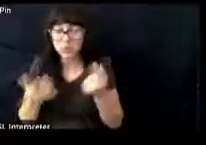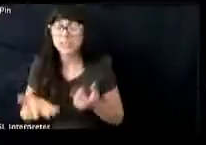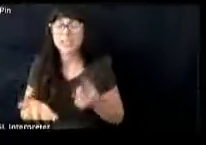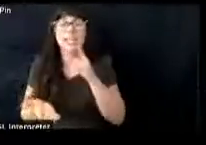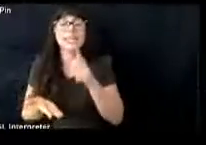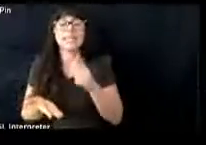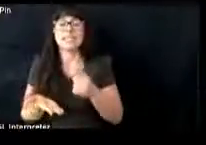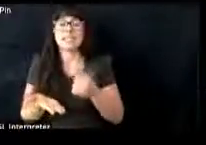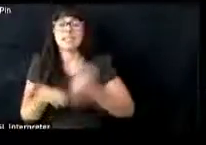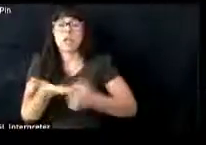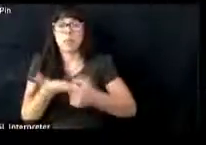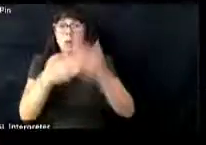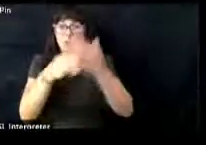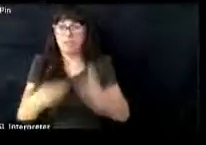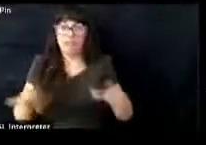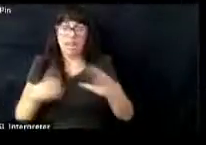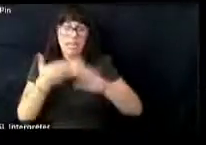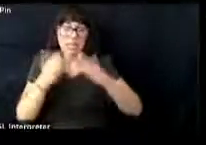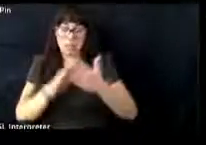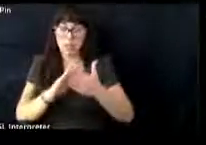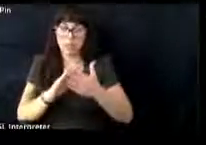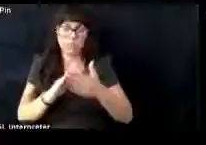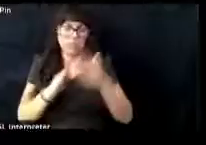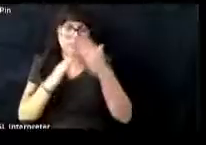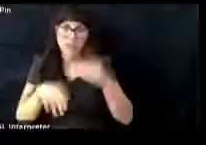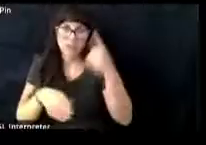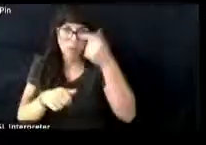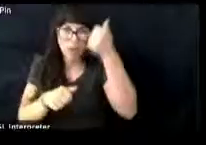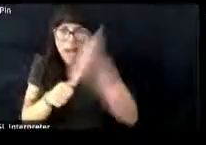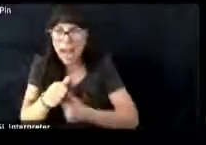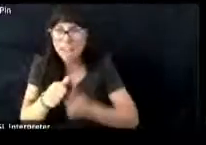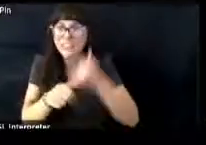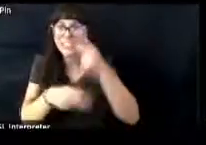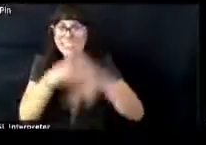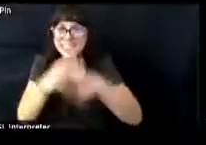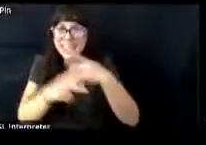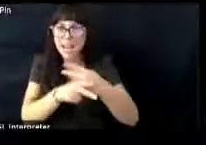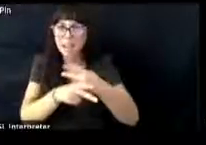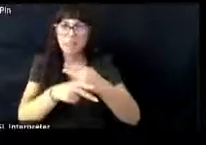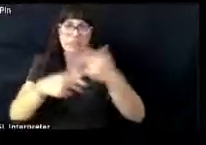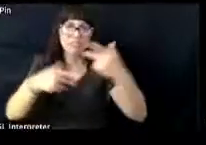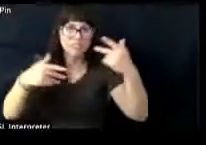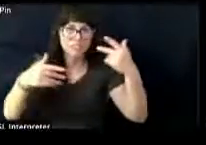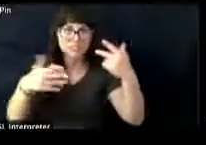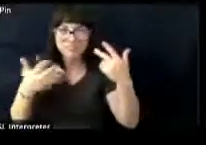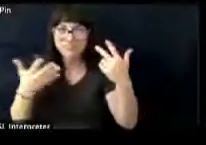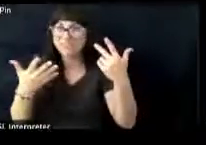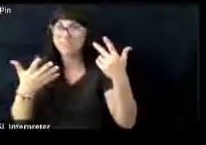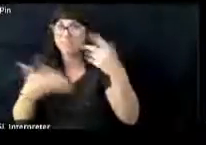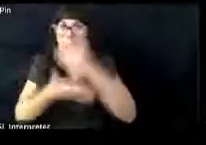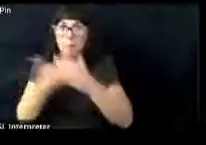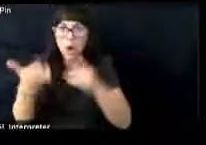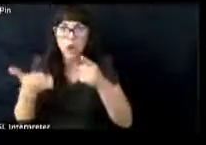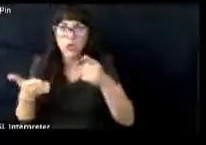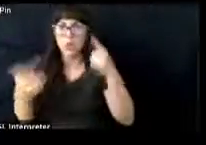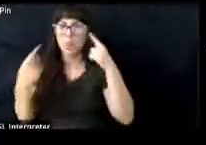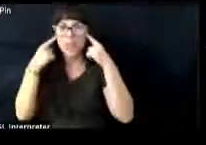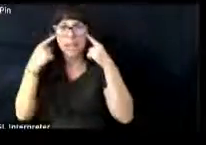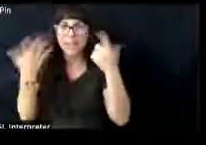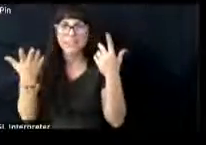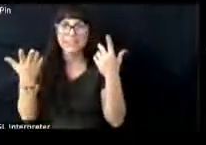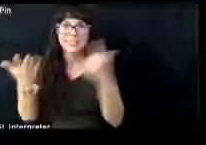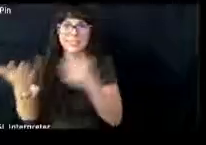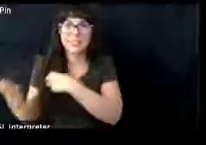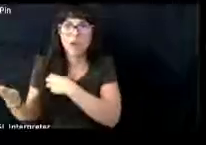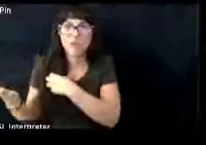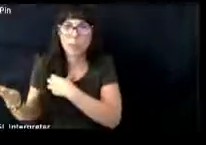community that's been divided along just about every single kind of factor you can have, whether it be law enforcement,